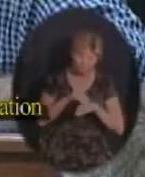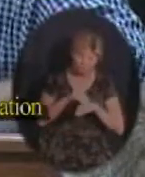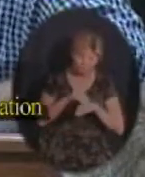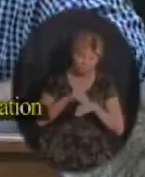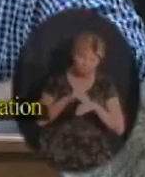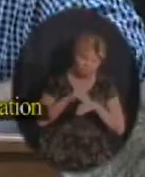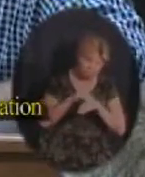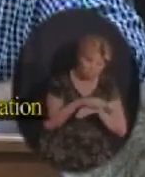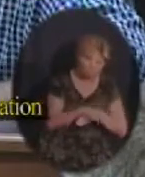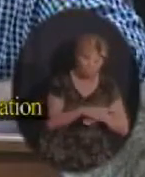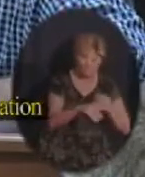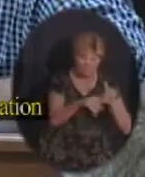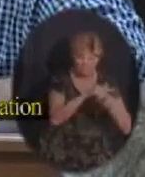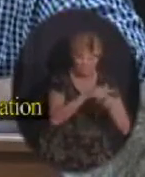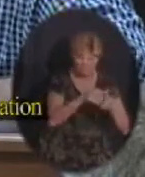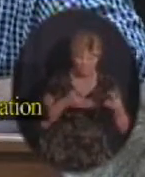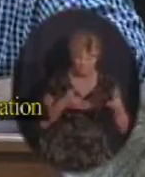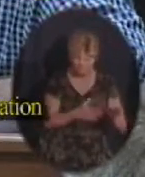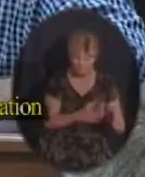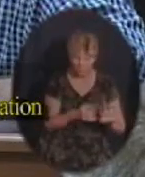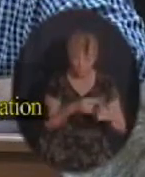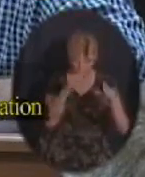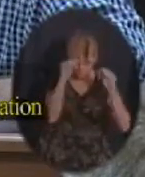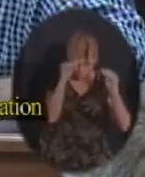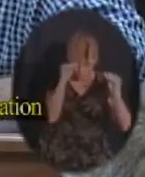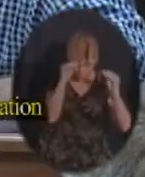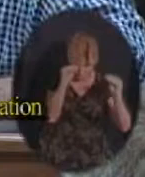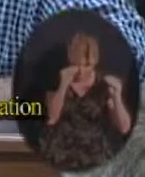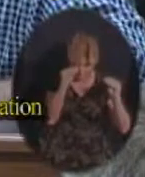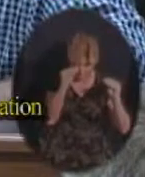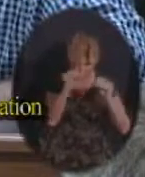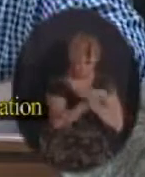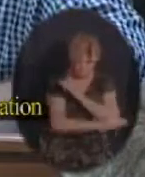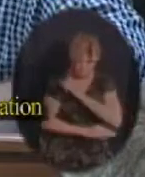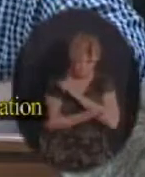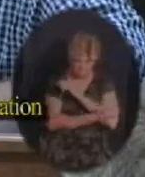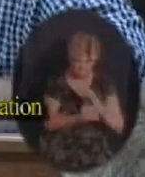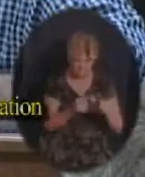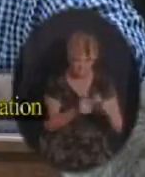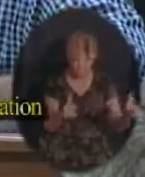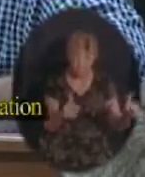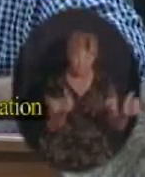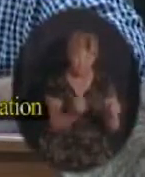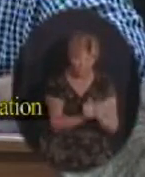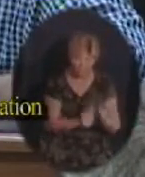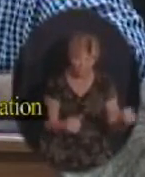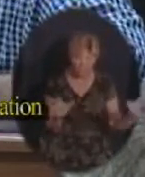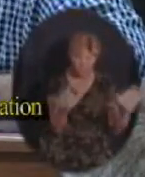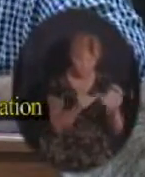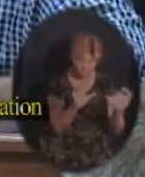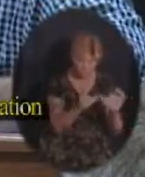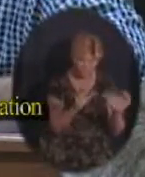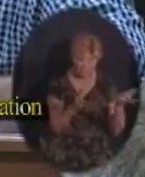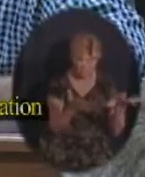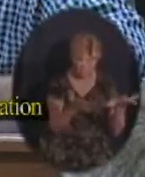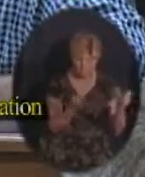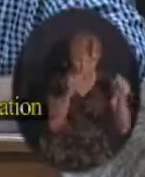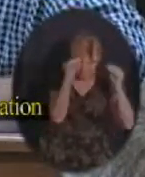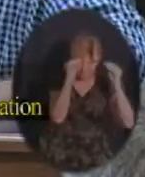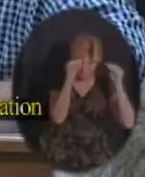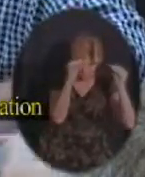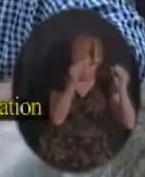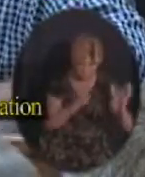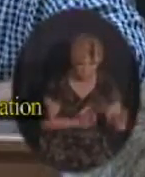whether elementary or secondary, is with a certified language instructor. But in my conversation with Ms. Ashley,